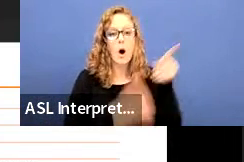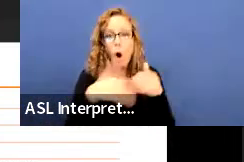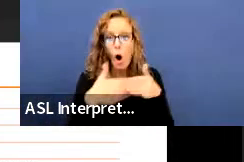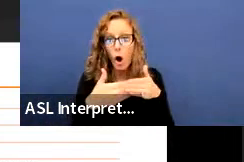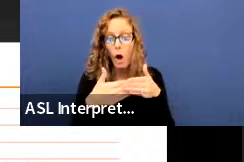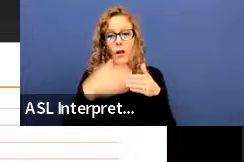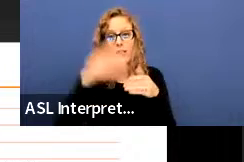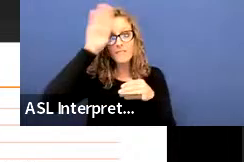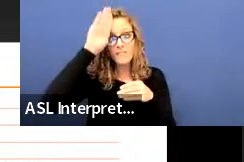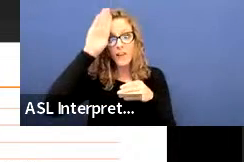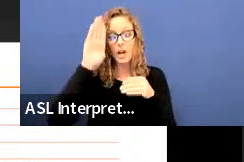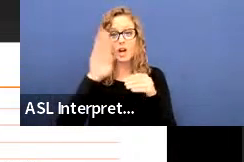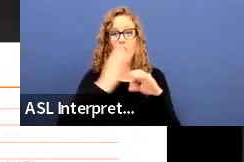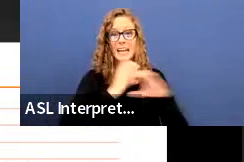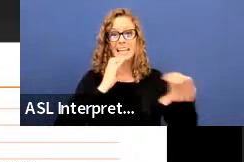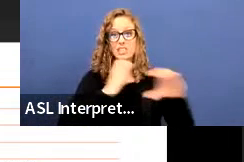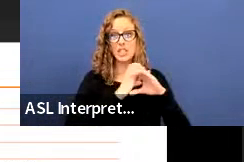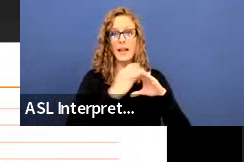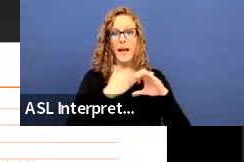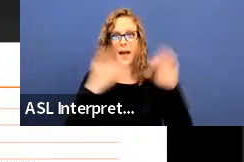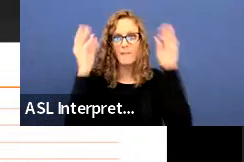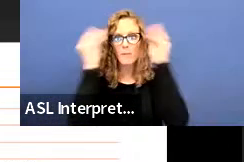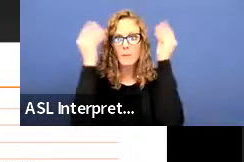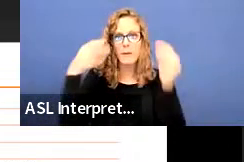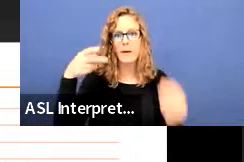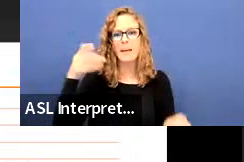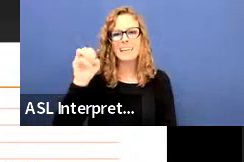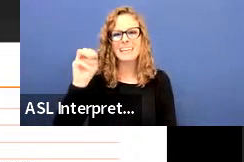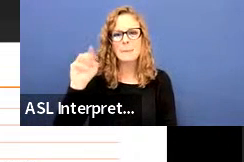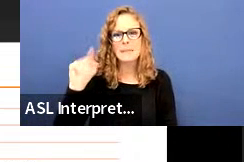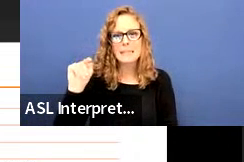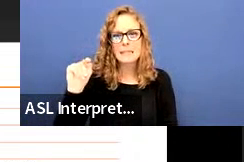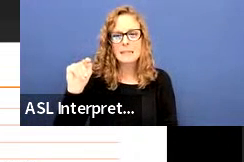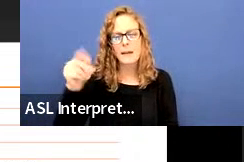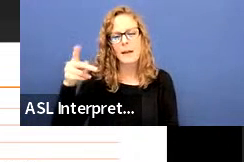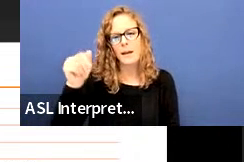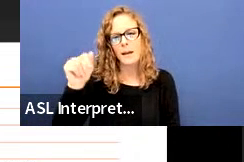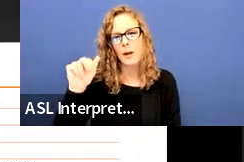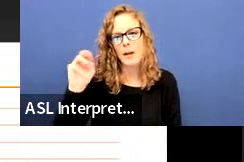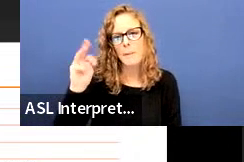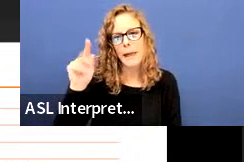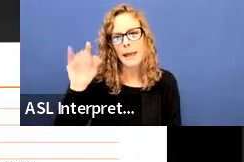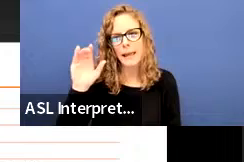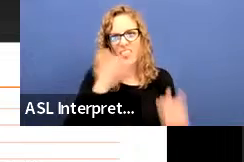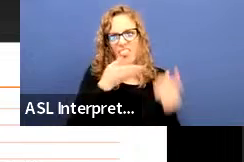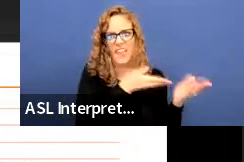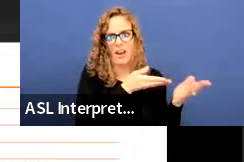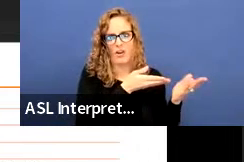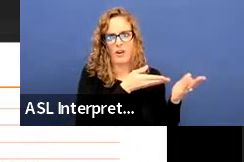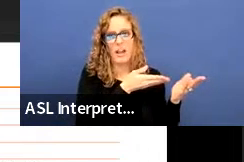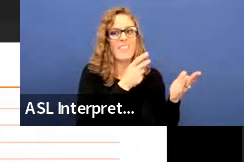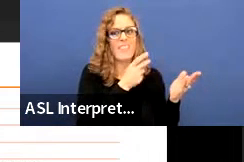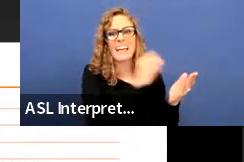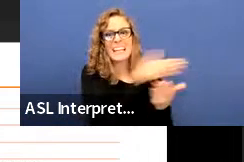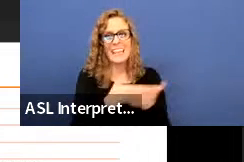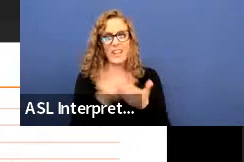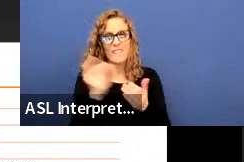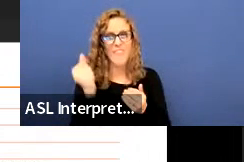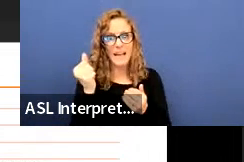on them, and there are more of them around so they can get to you faster. And then the ambulance will follow up and they'll have